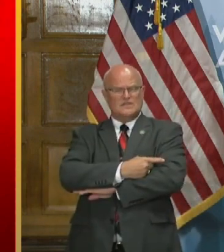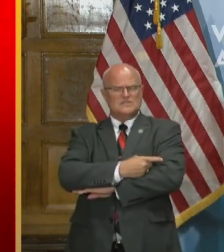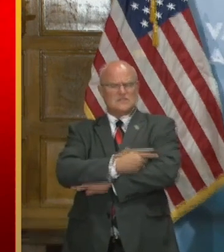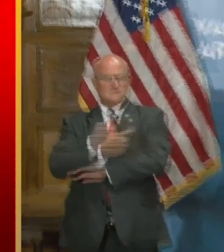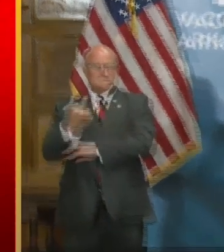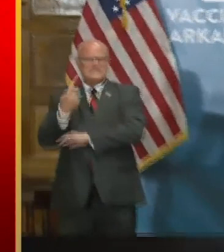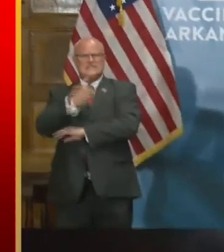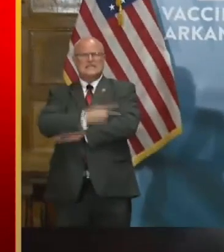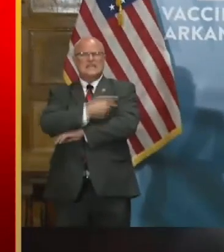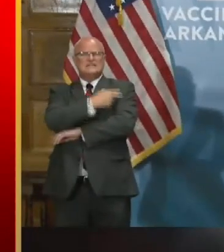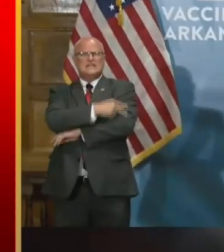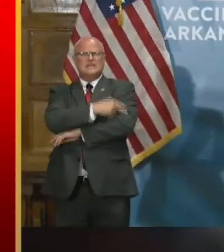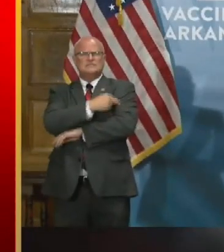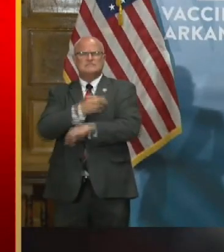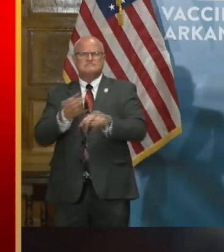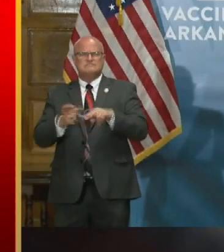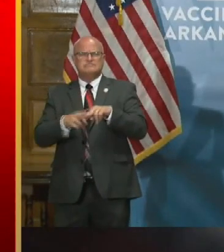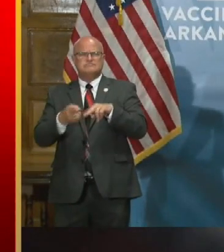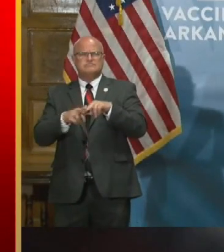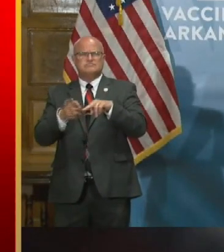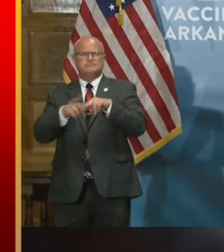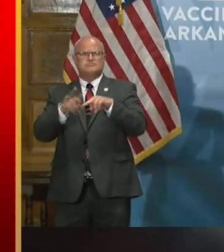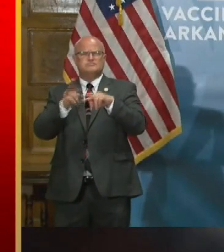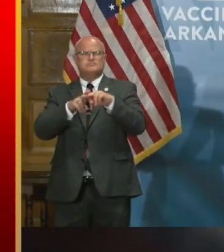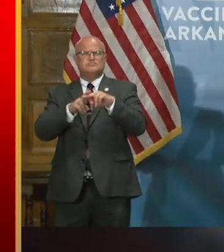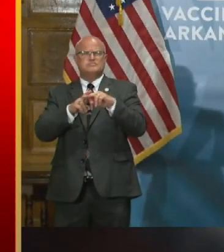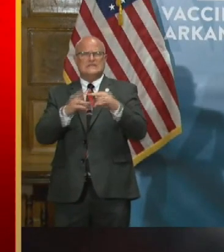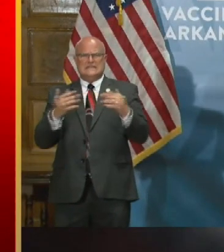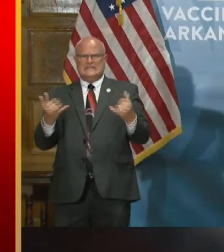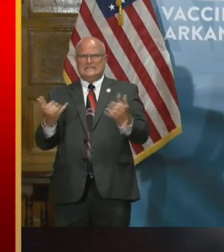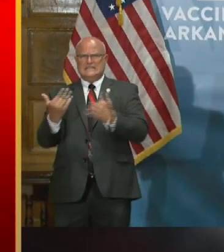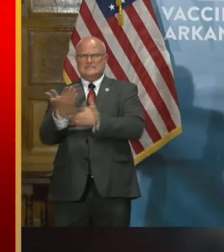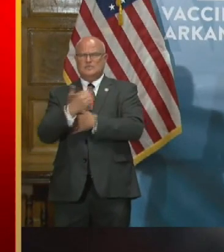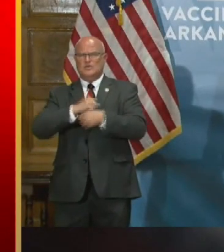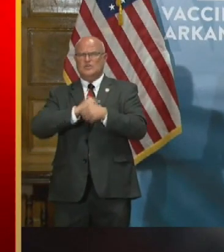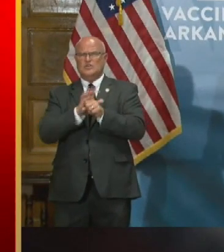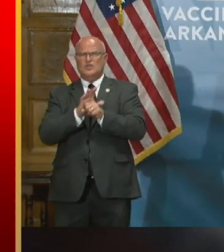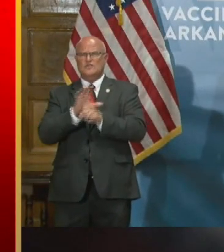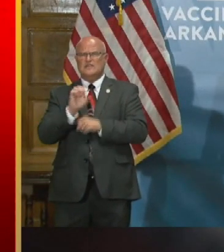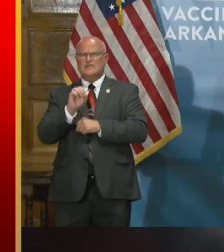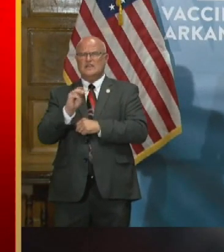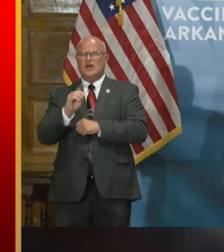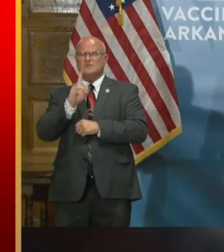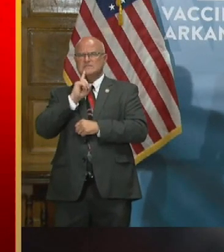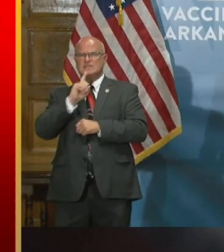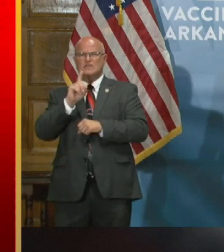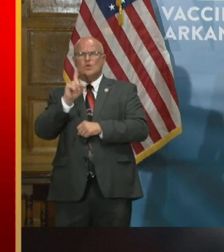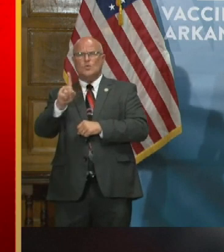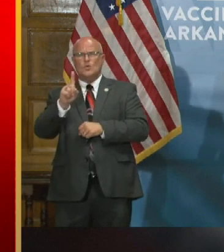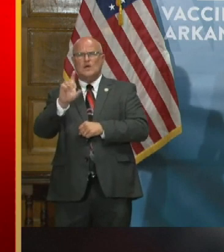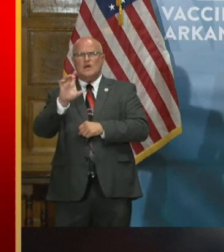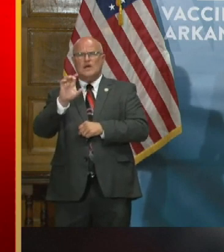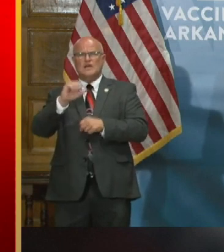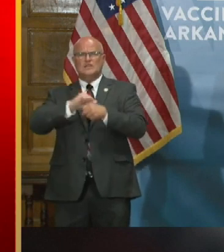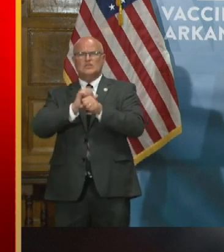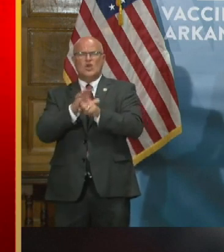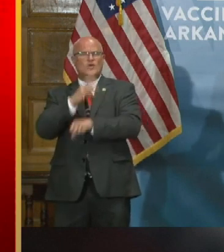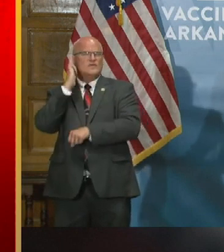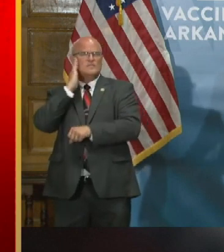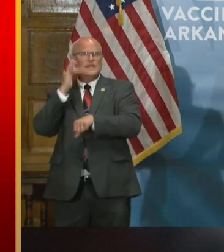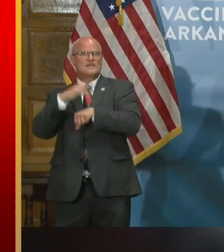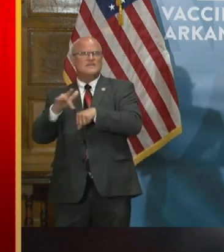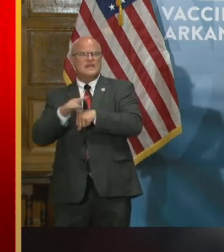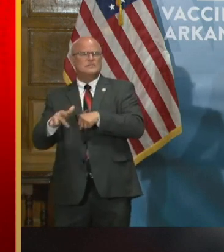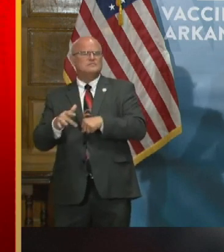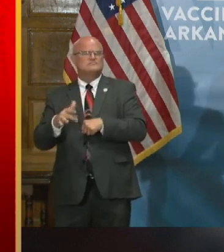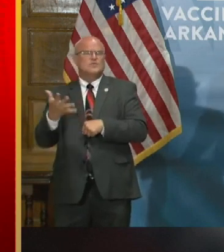report, hospitalizations continue to increase. This morning, COVID.com reported only 1 COVID ICU bed available.